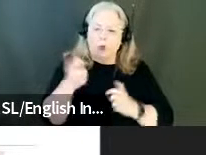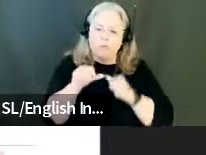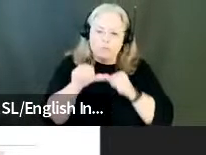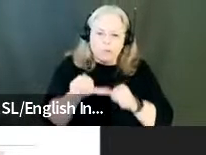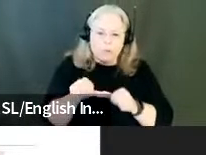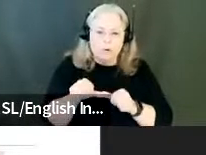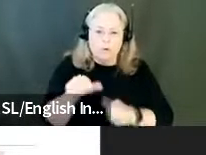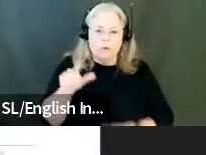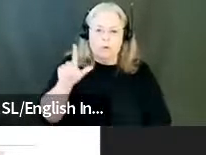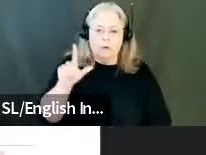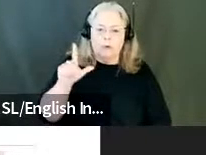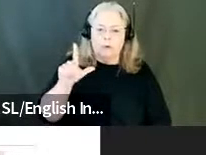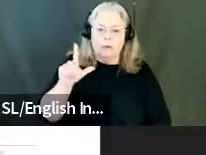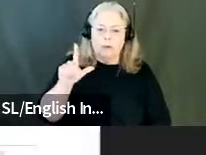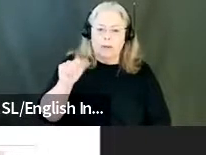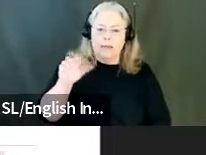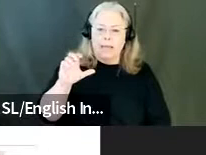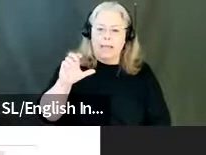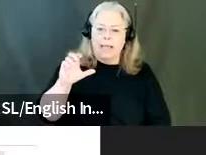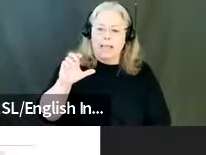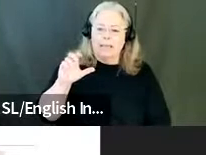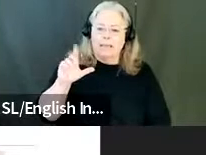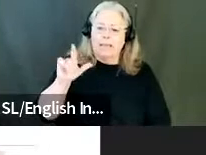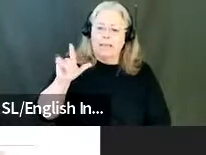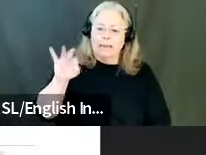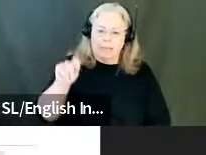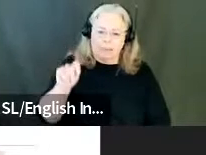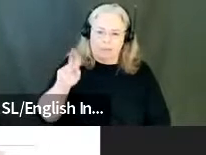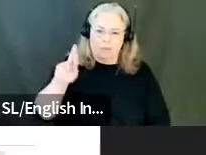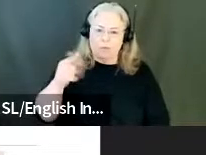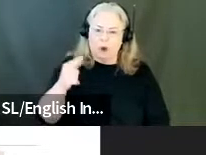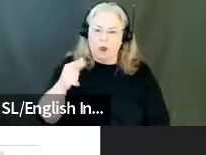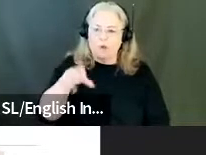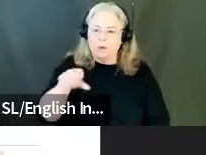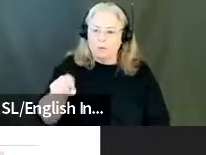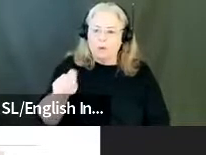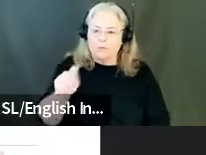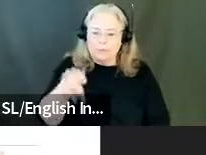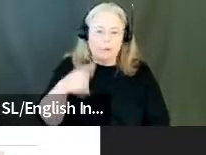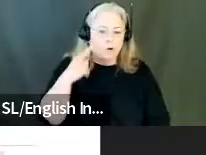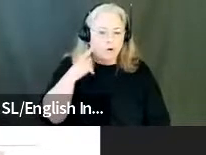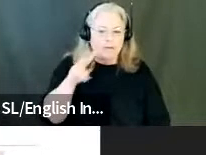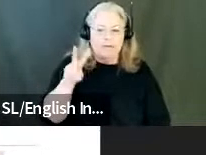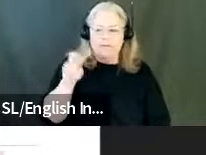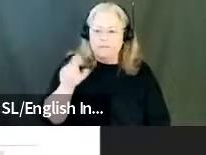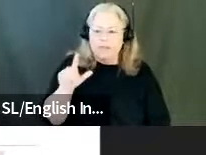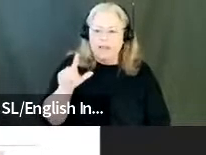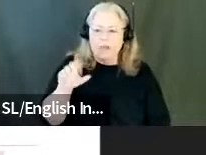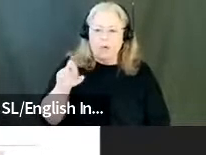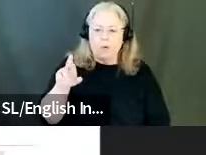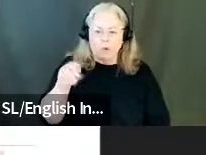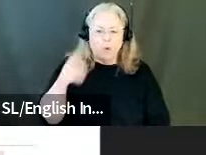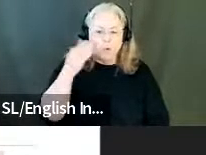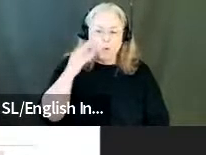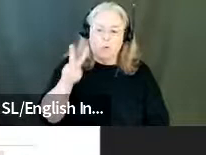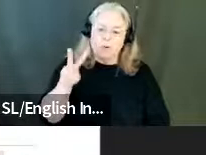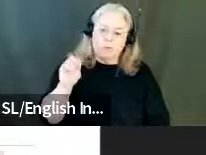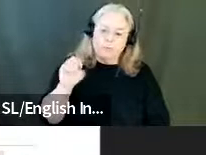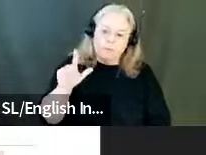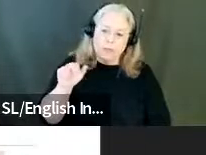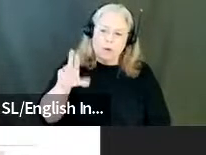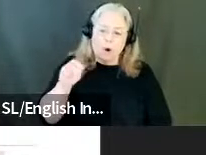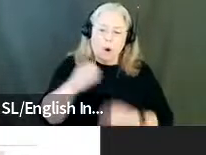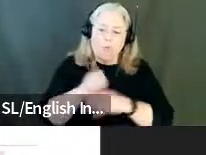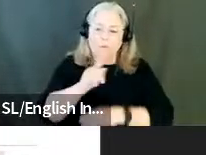use lock lift rug ripper tape. You all know, you've heard of Velcro, right? You know, but I want you to know that Velcro makes